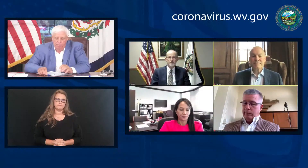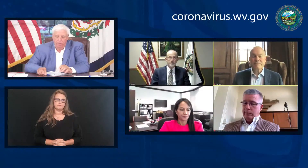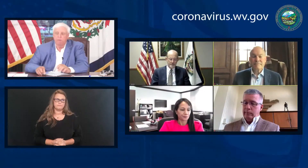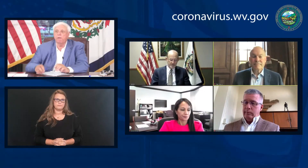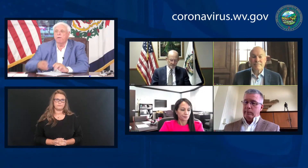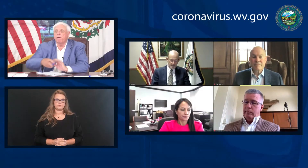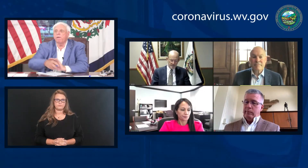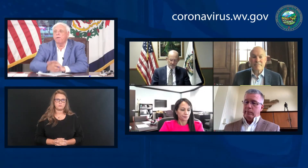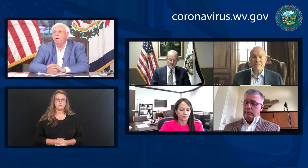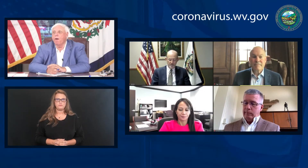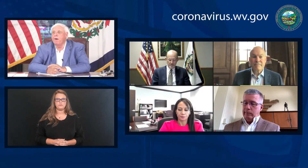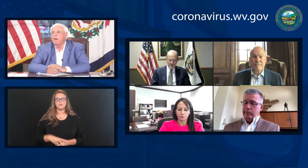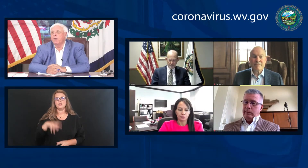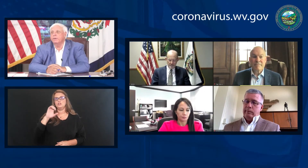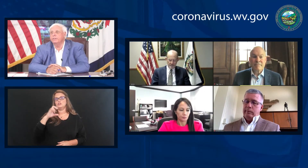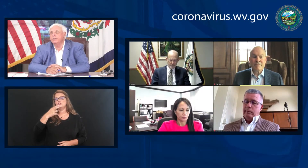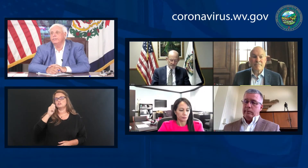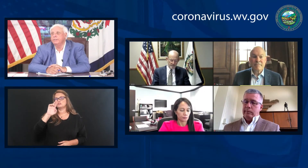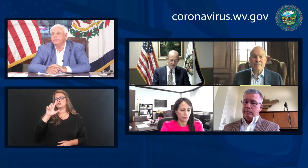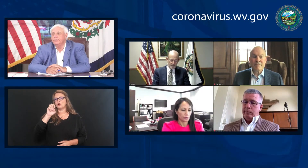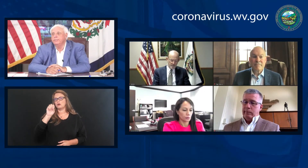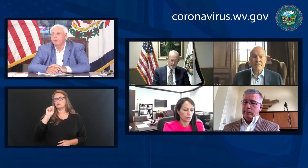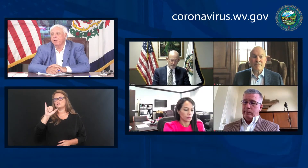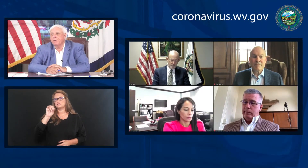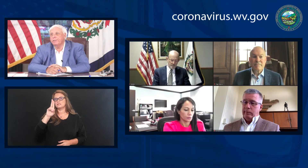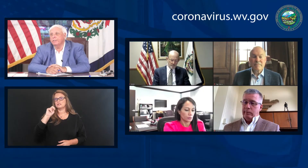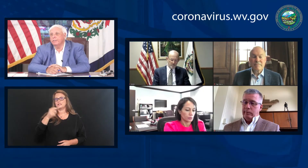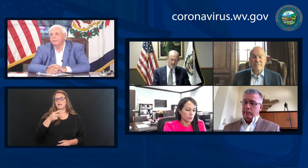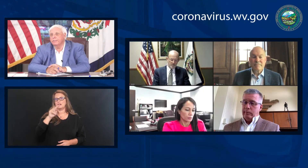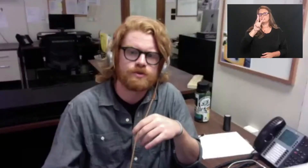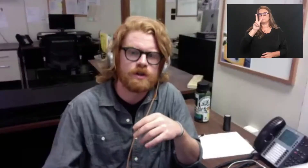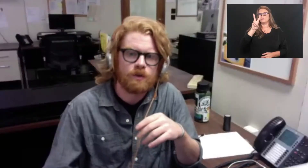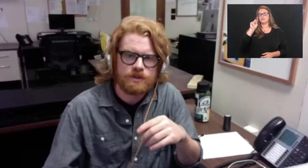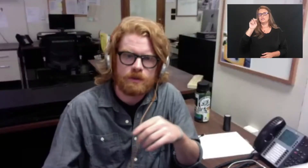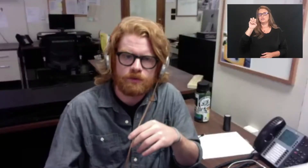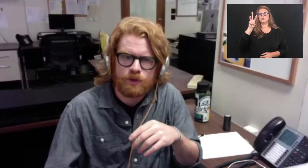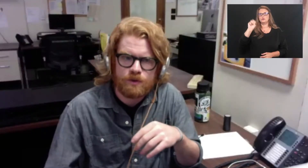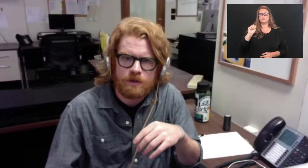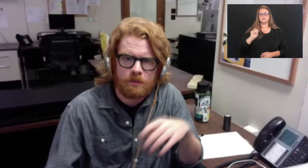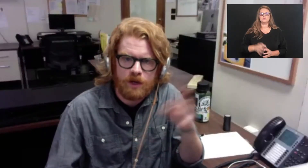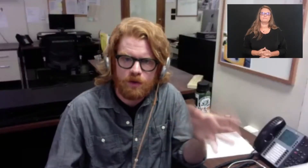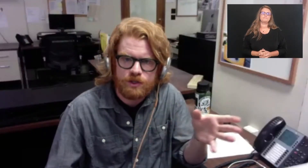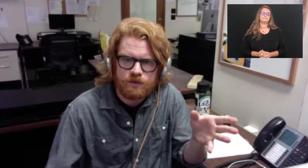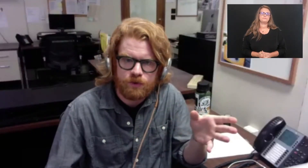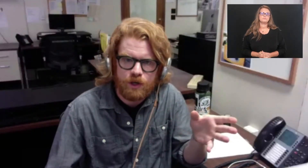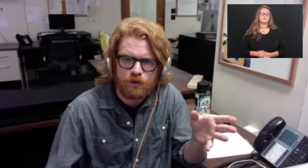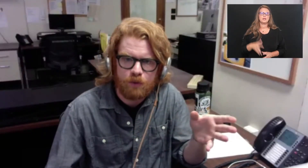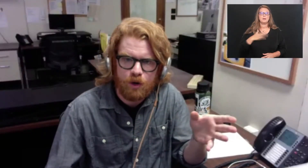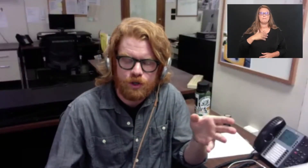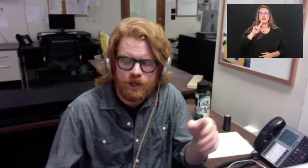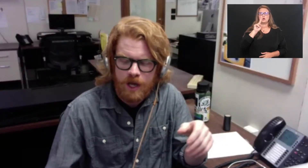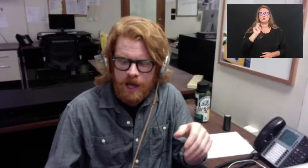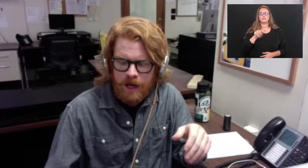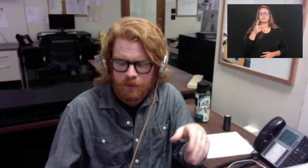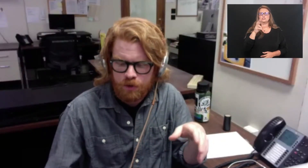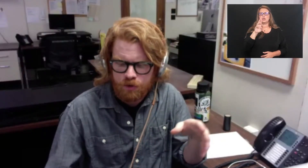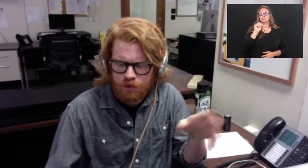All right, thank you, Kenny. Next to Charles Young with WV News. Hi, this is Charles Young with WV News. My question is for Dr.